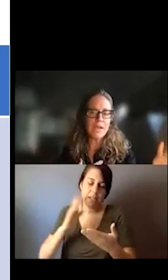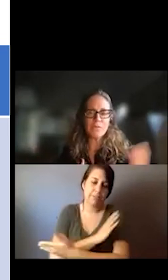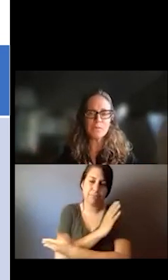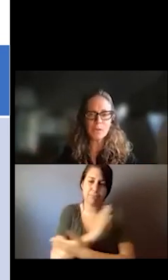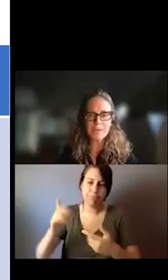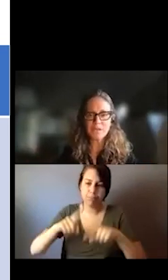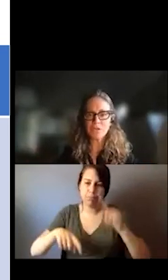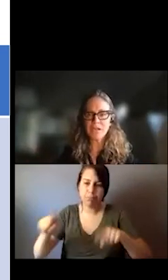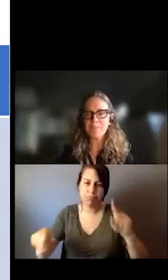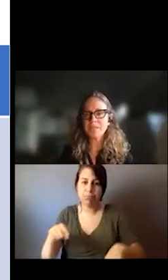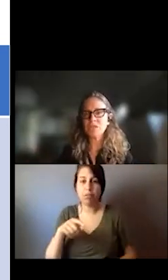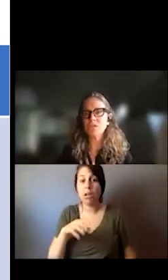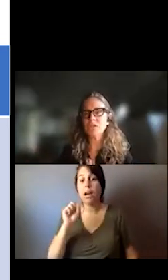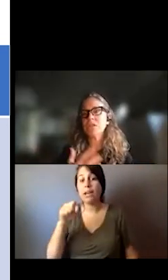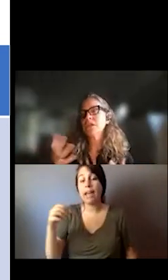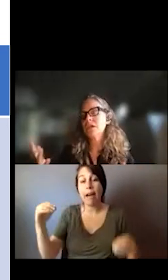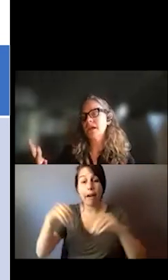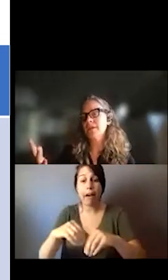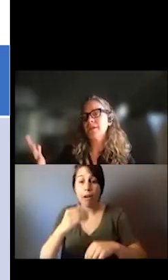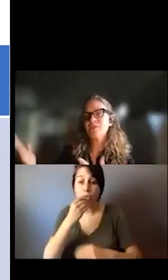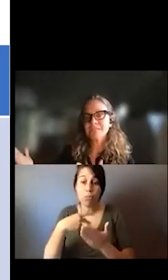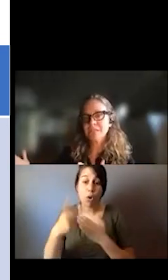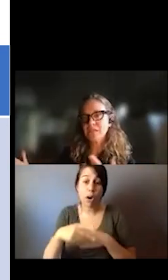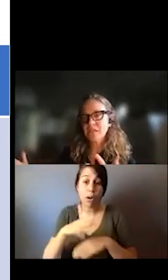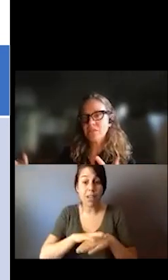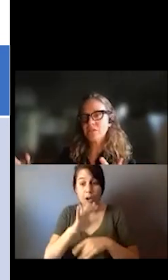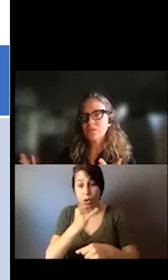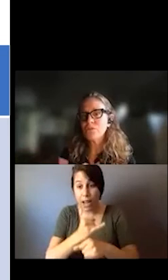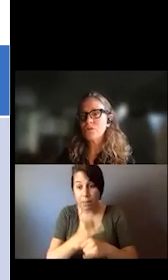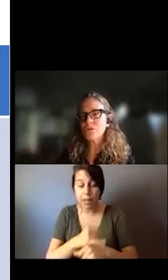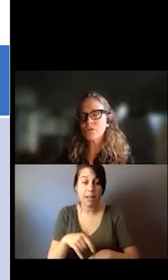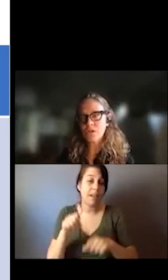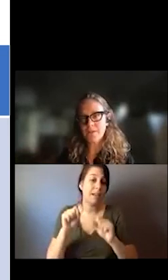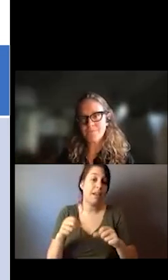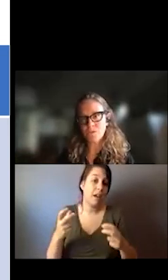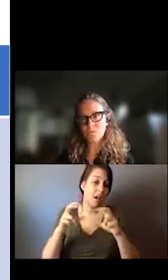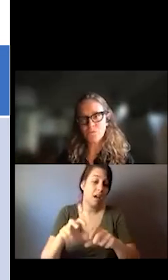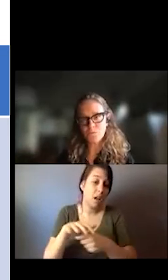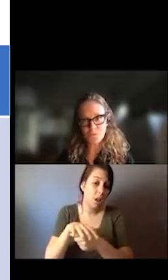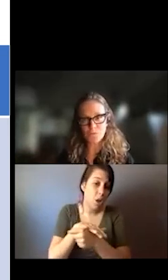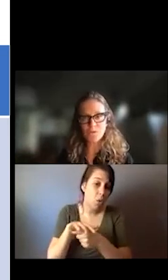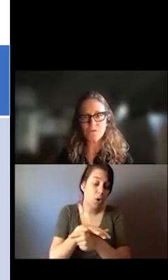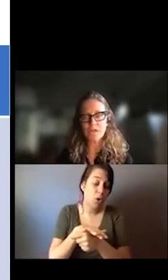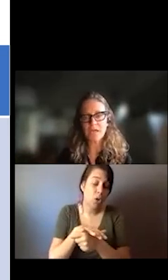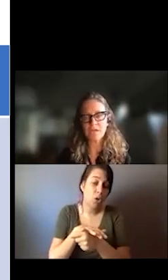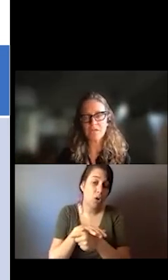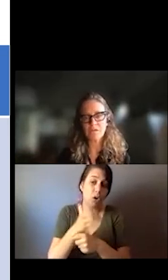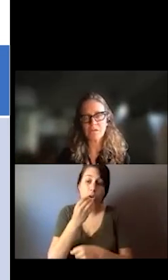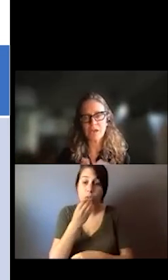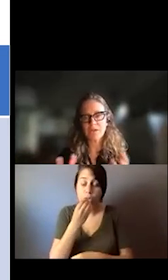could co-locate food programs on your campus. You could invest in the local